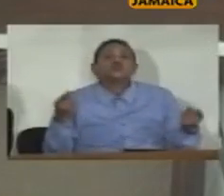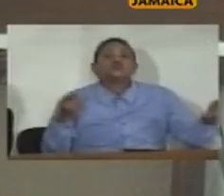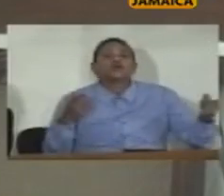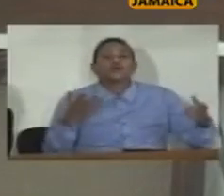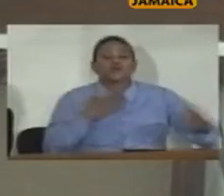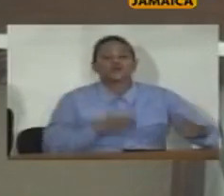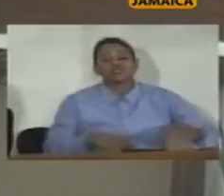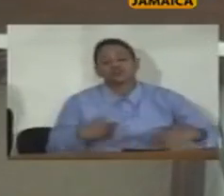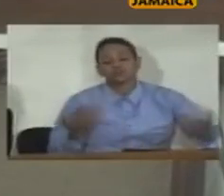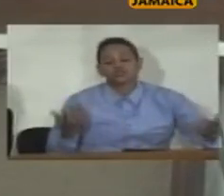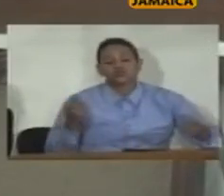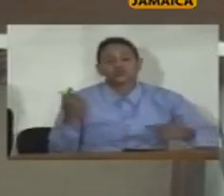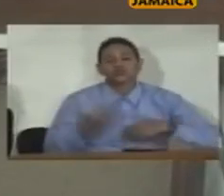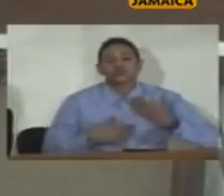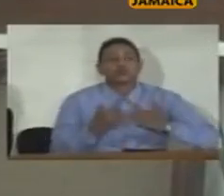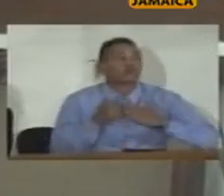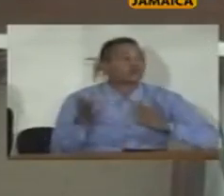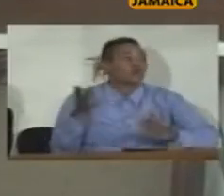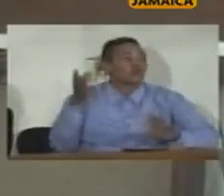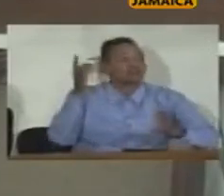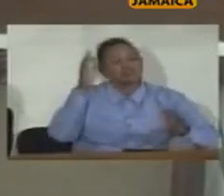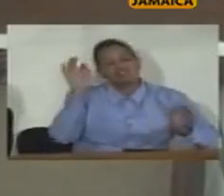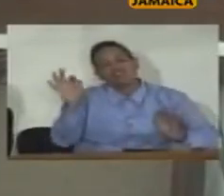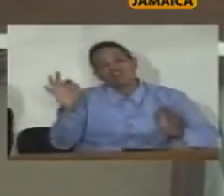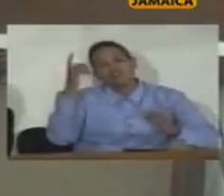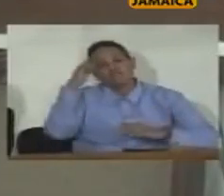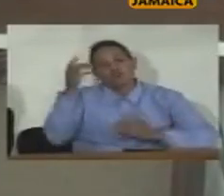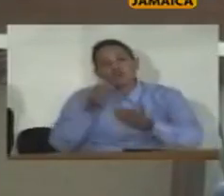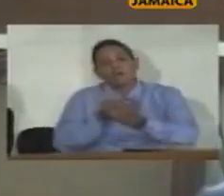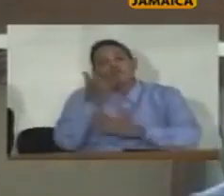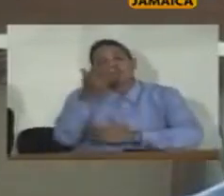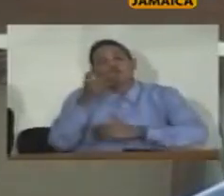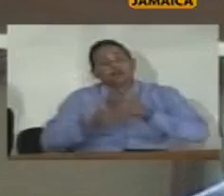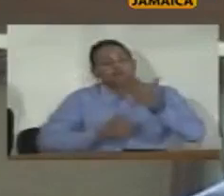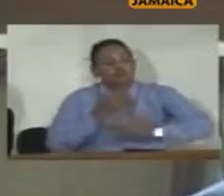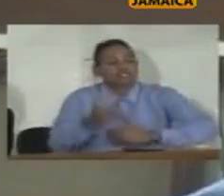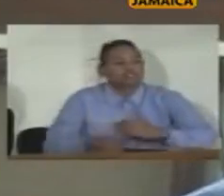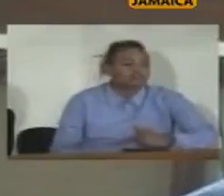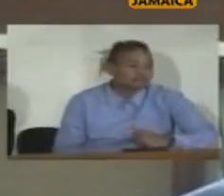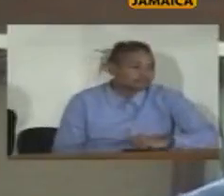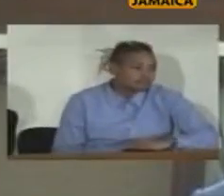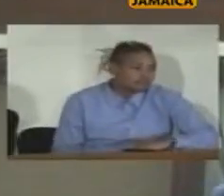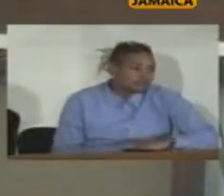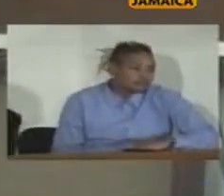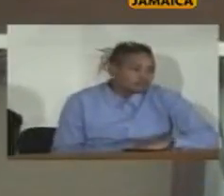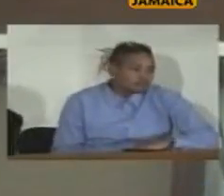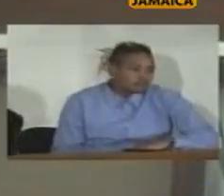wish without regard to the procurement process? That is why it's